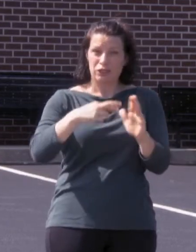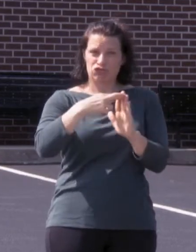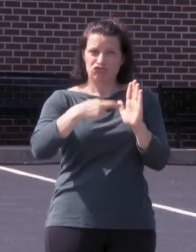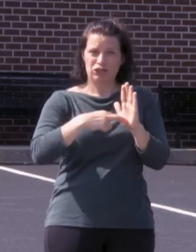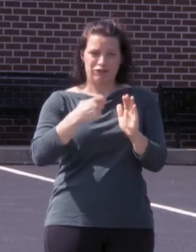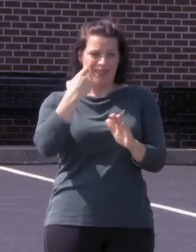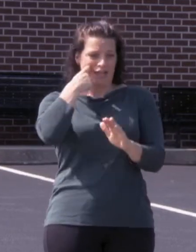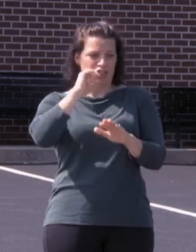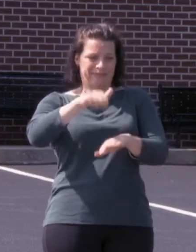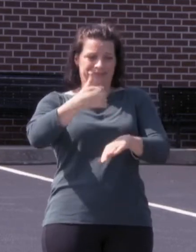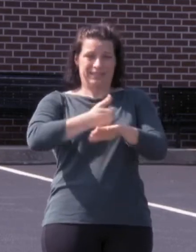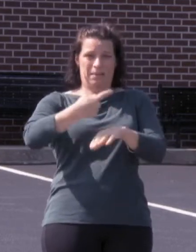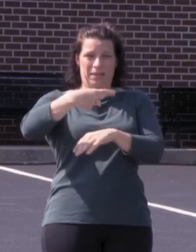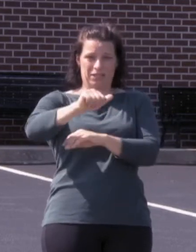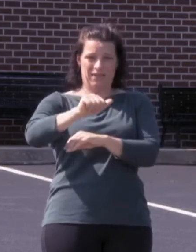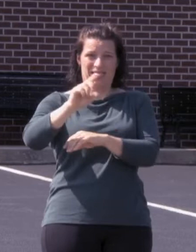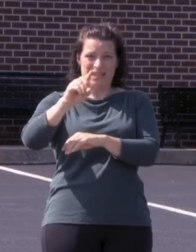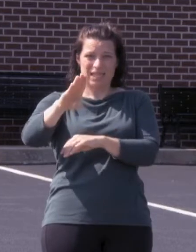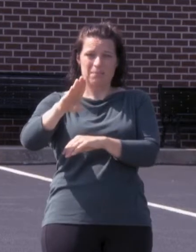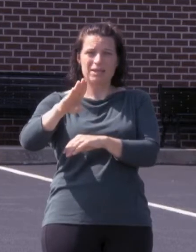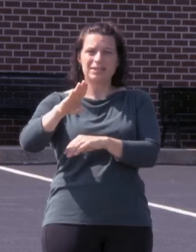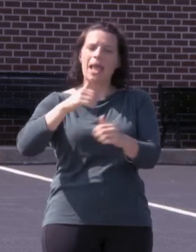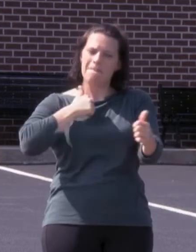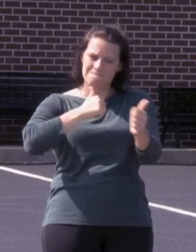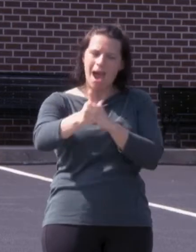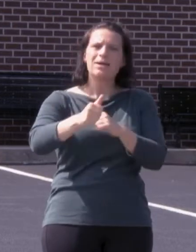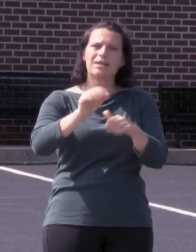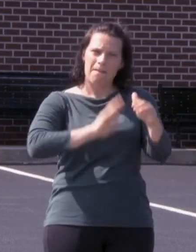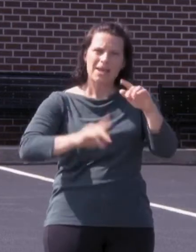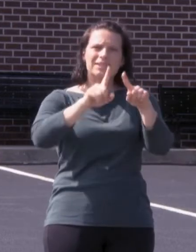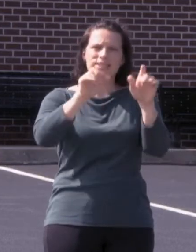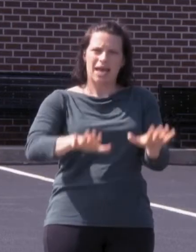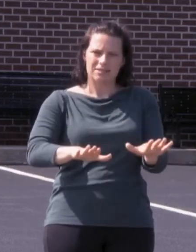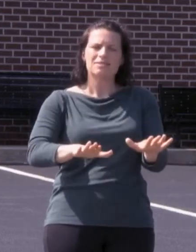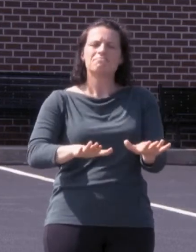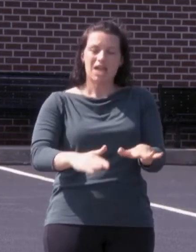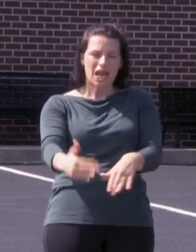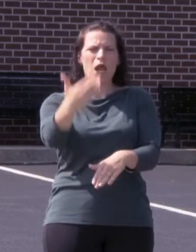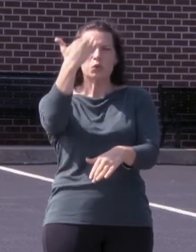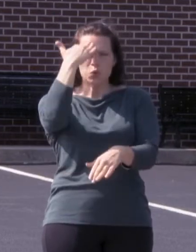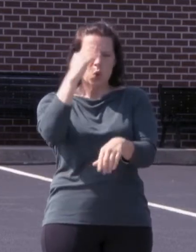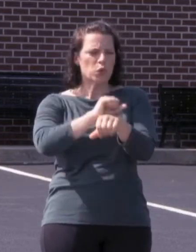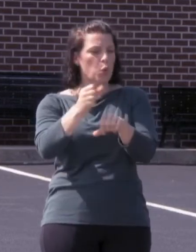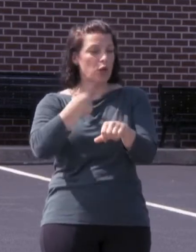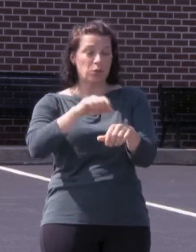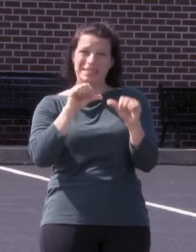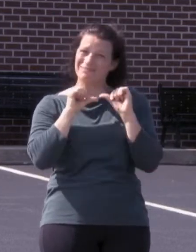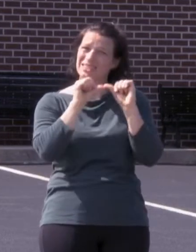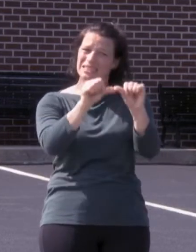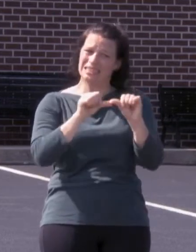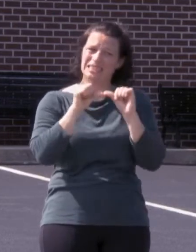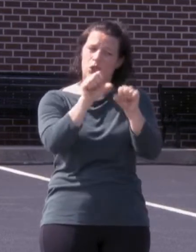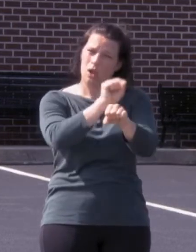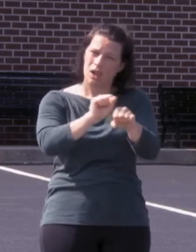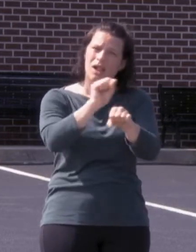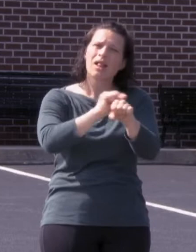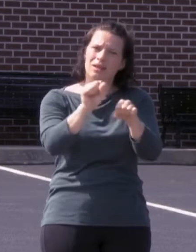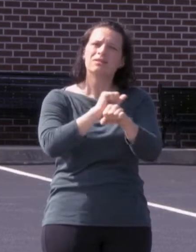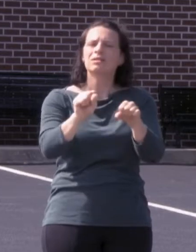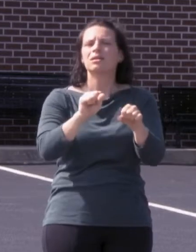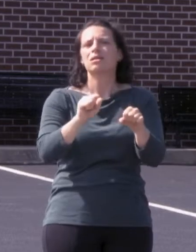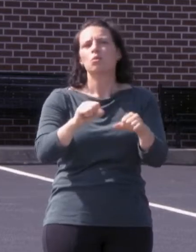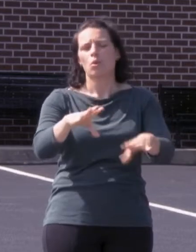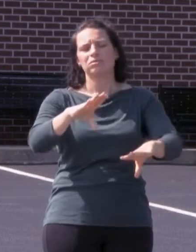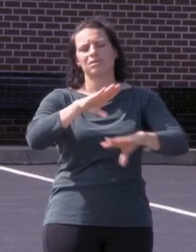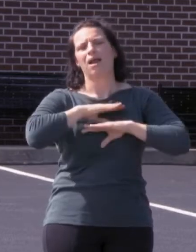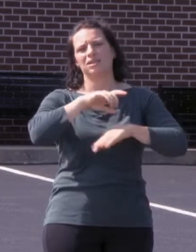this week in Pennsylvania passed that basic test. And I know that the work we must continue to do will pass that